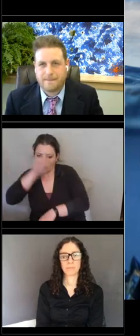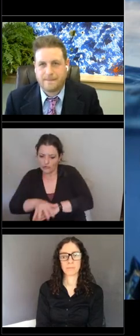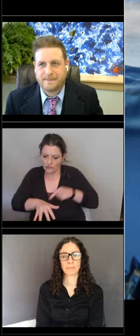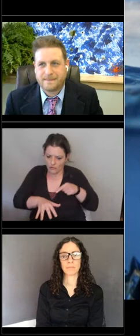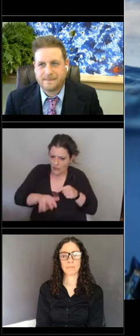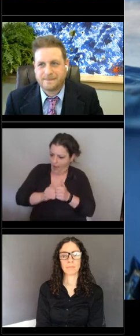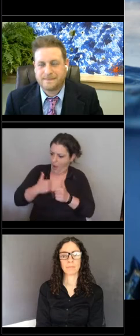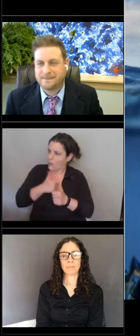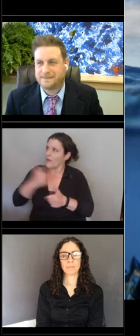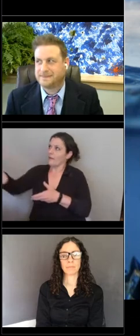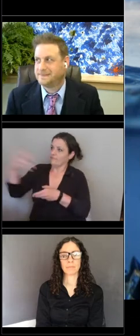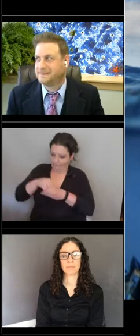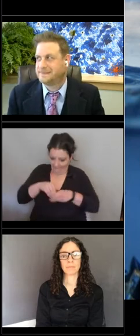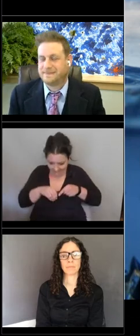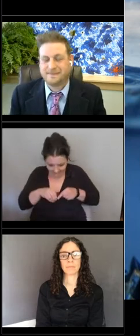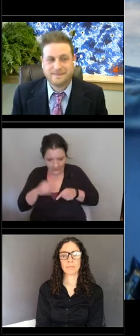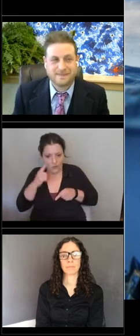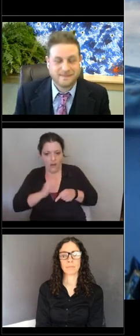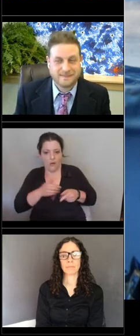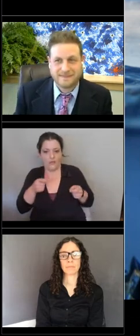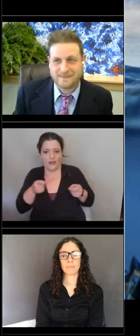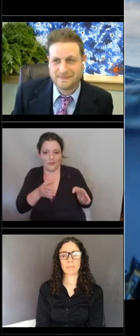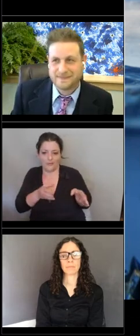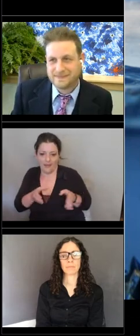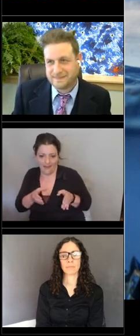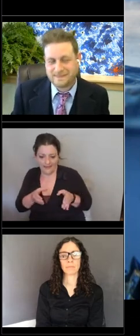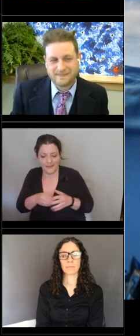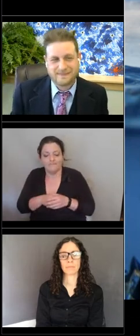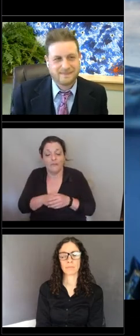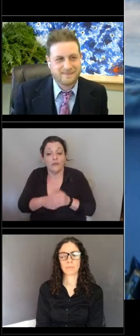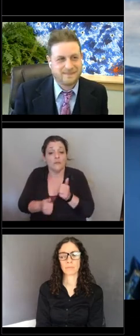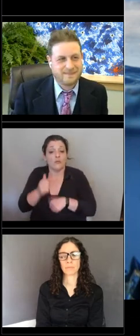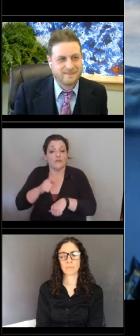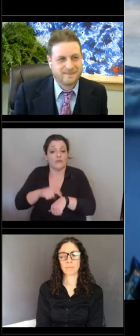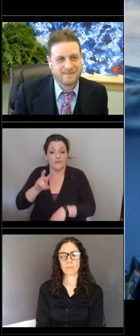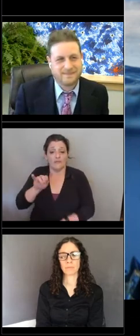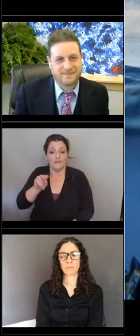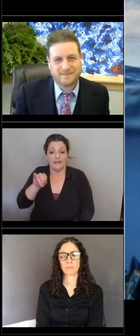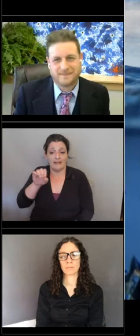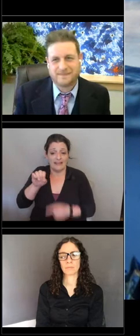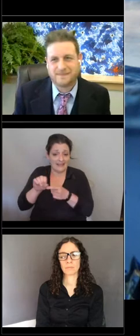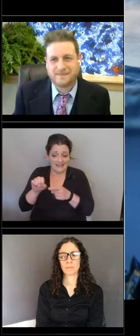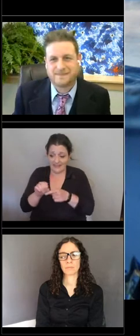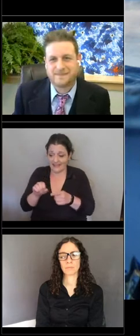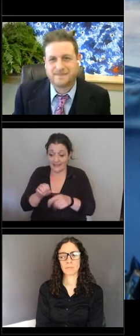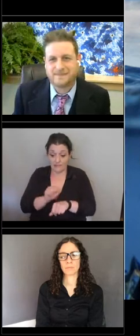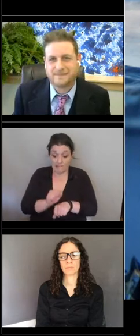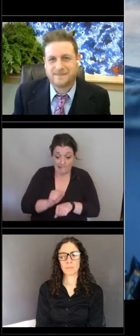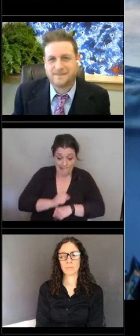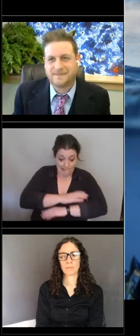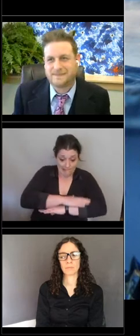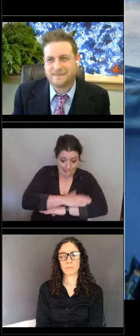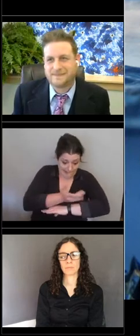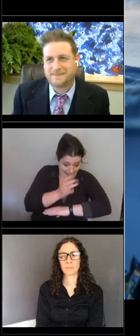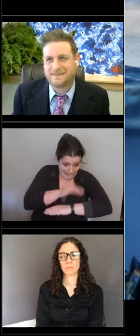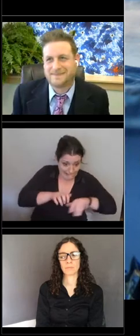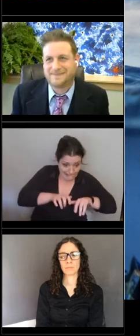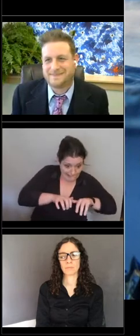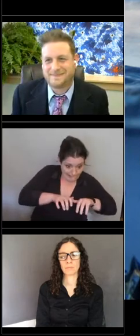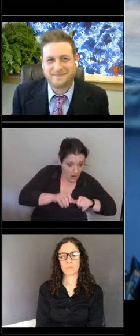most likely to find Vinny sitting at his desk, working on his thesis, a few hundred feet from open water with a tempting line to